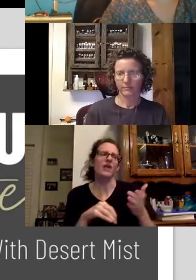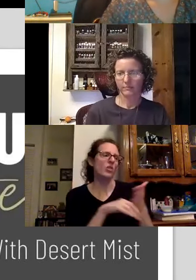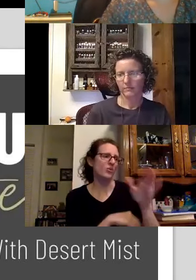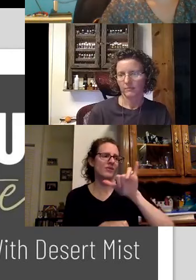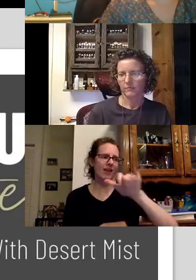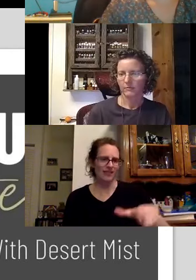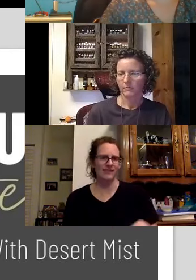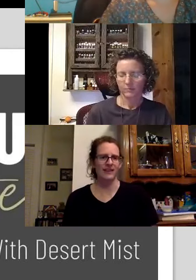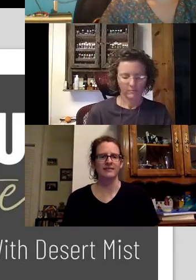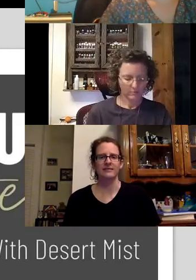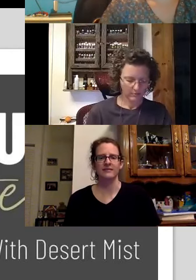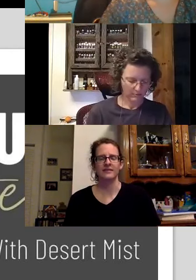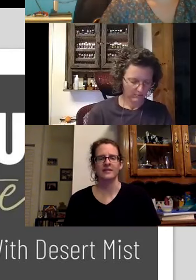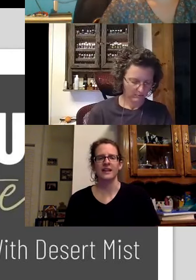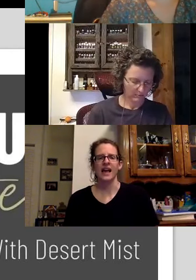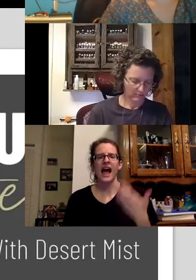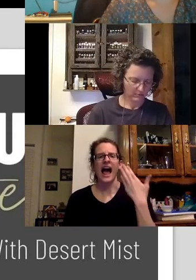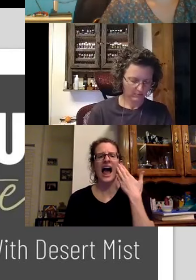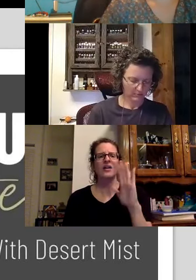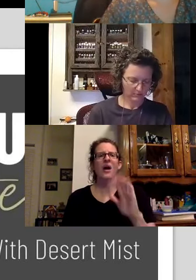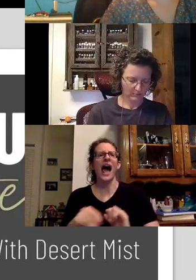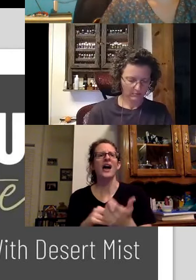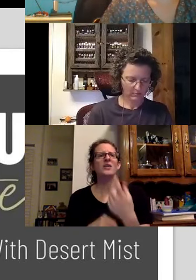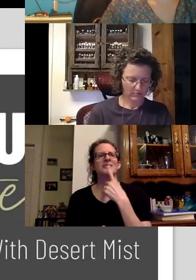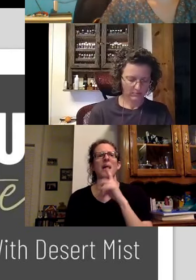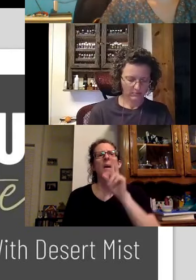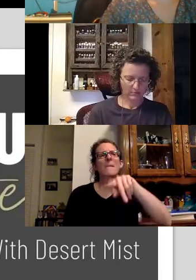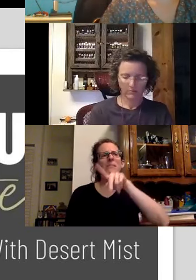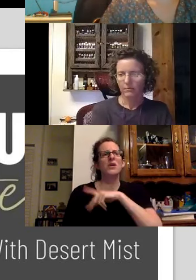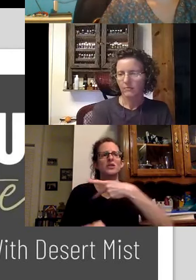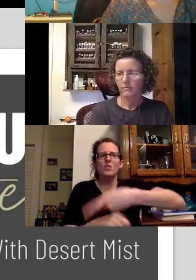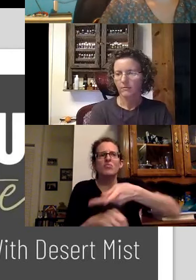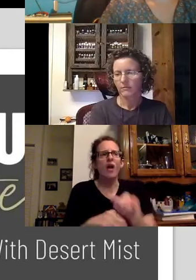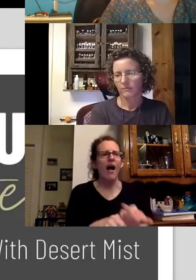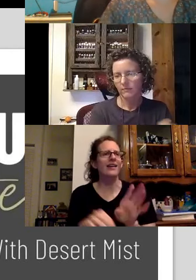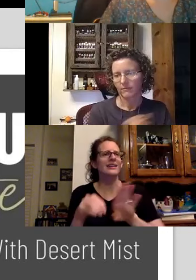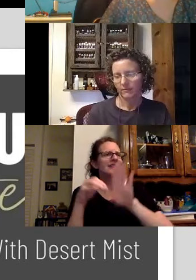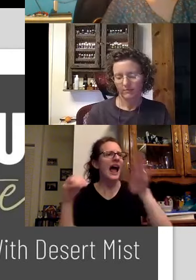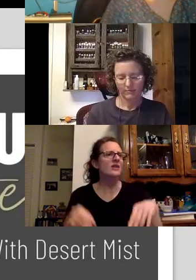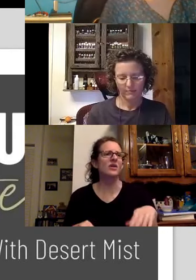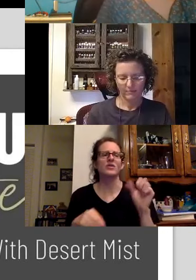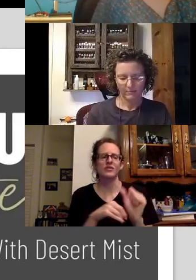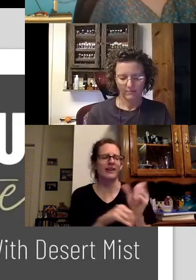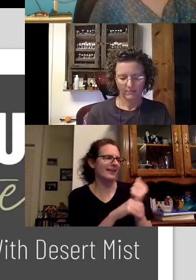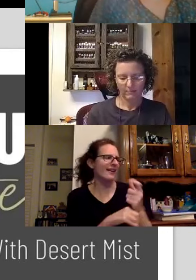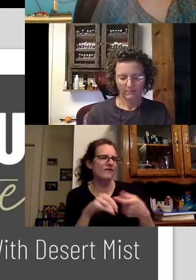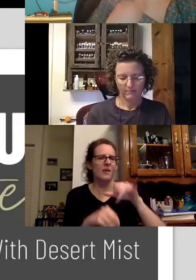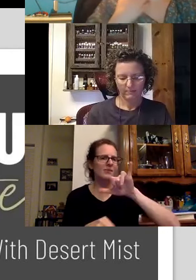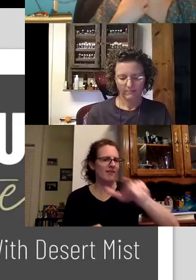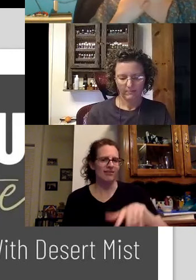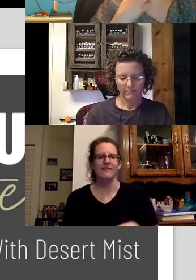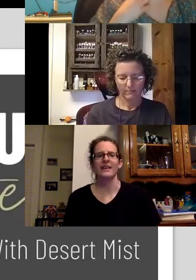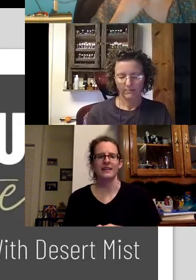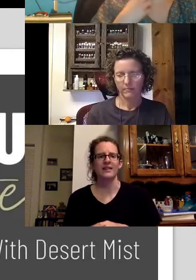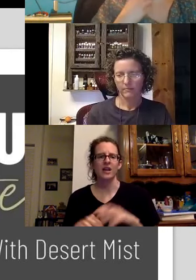I don't know how you'd say it, household wise or personal products, you can get from Young Living, and you can have